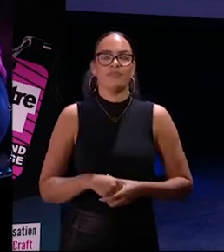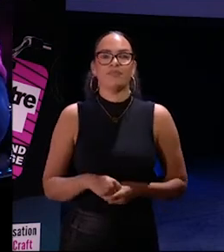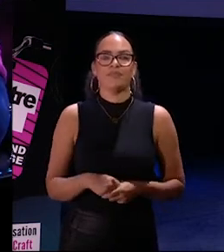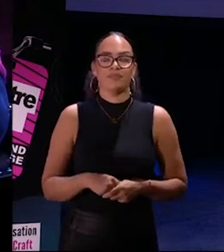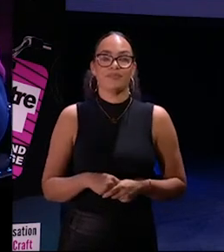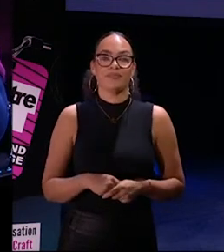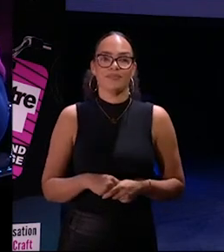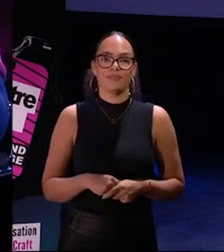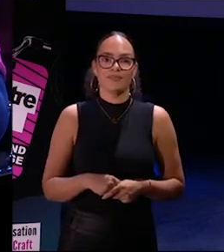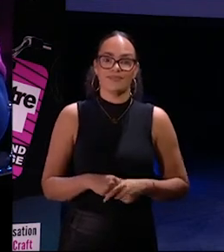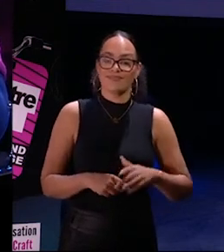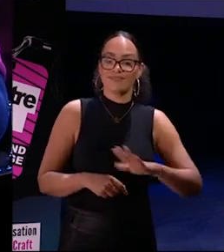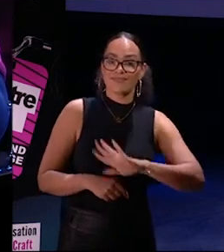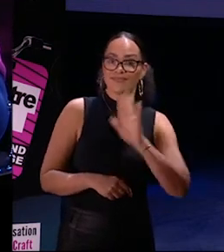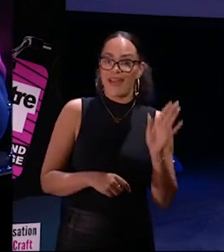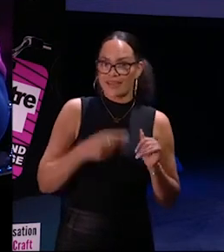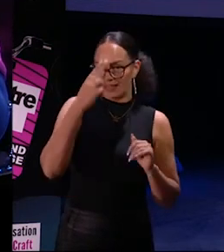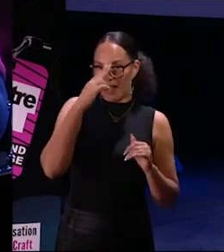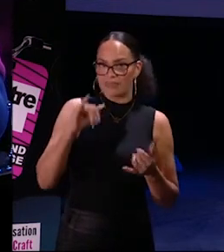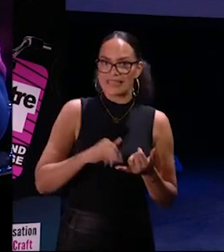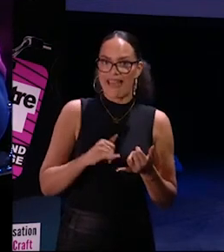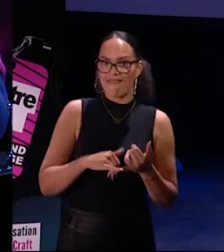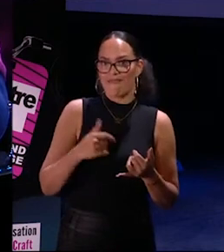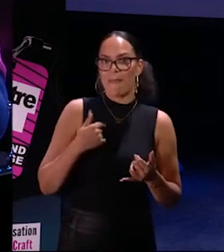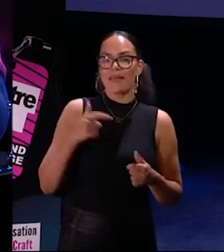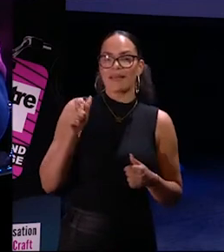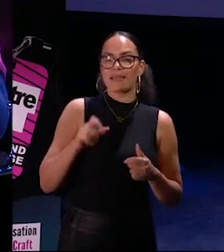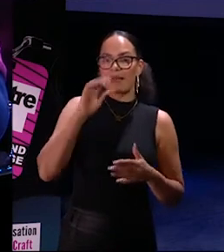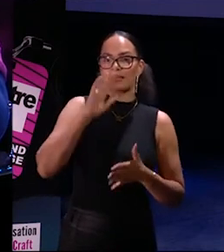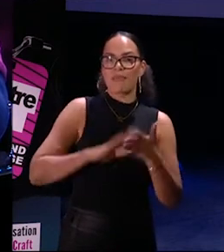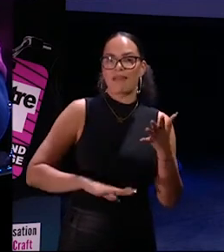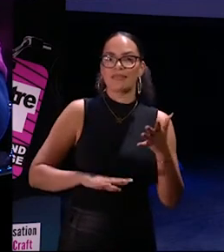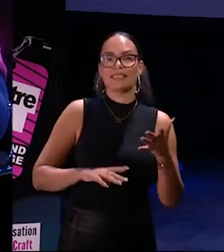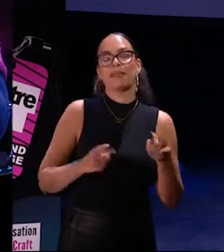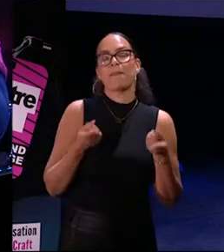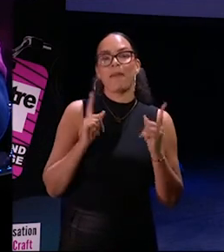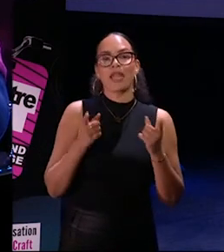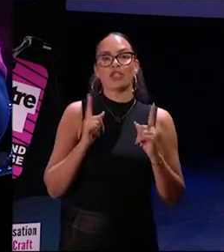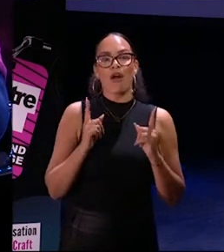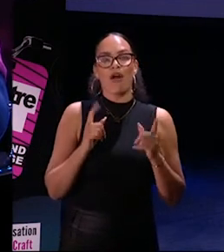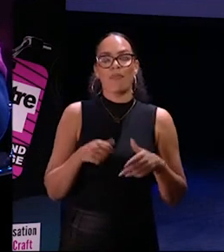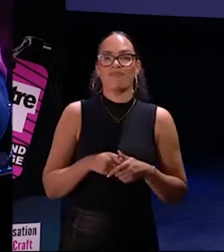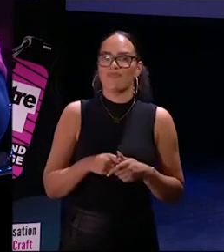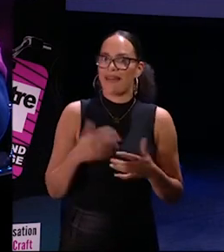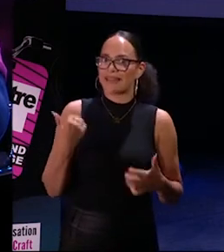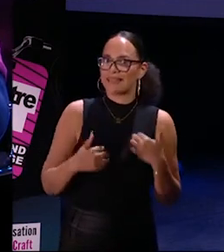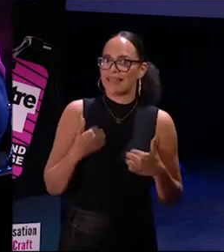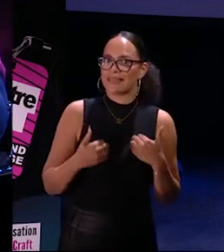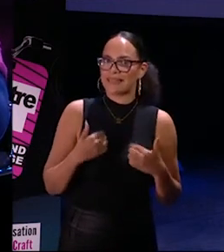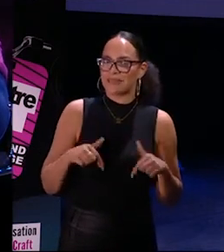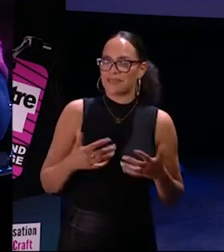today. Hi, everyone. I'm Steph. I'm a customer experience manager with a passion for theatre, and I'm really excited to be here today with Mousetrap and